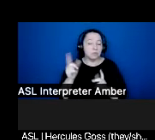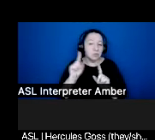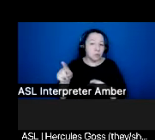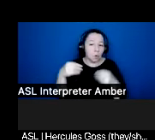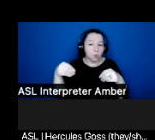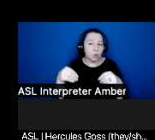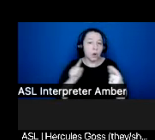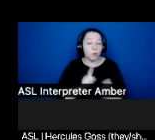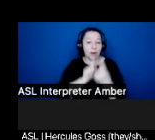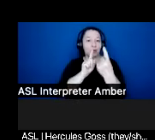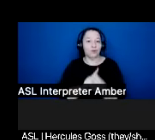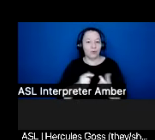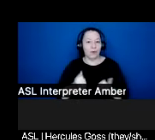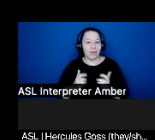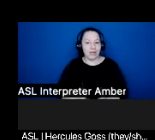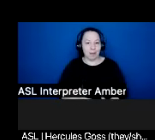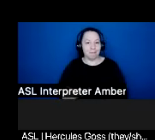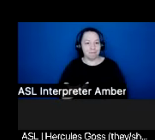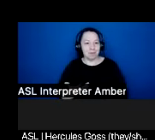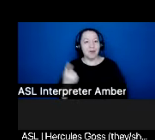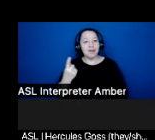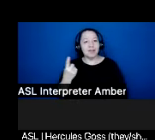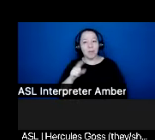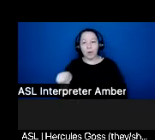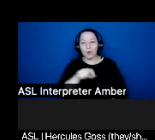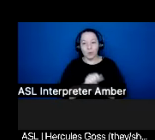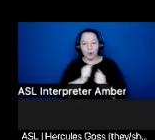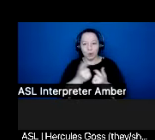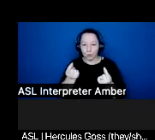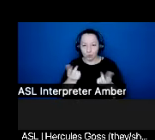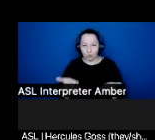victim? Or somebody you're working with? What do you do?